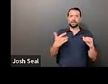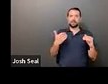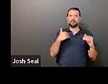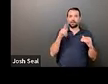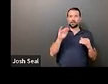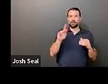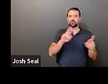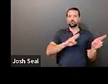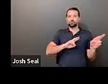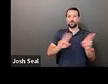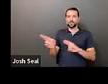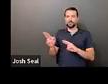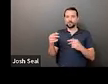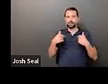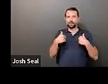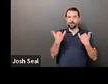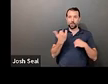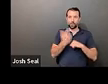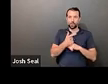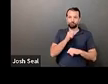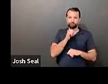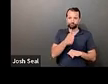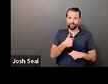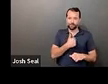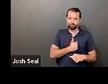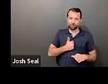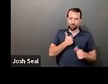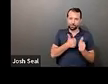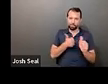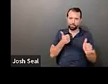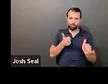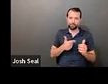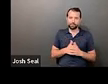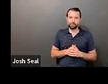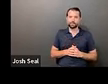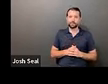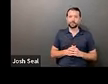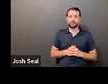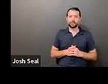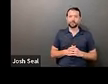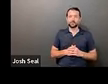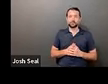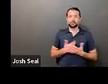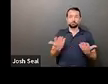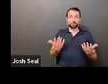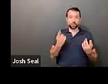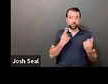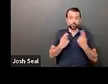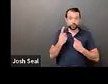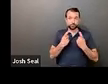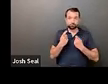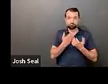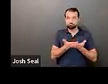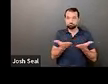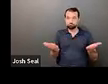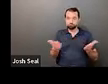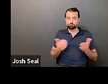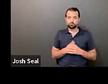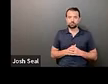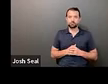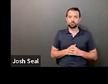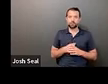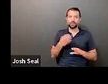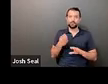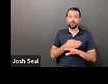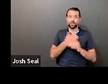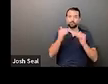forgot. No worries. Thank you. Okay. Does anybody have any questions before we move on to our